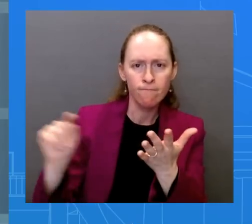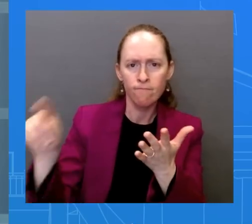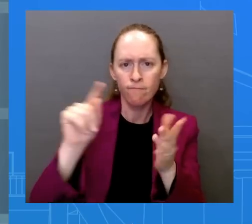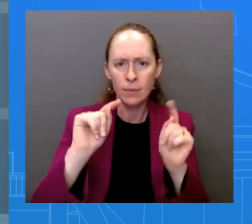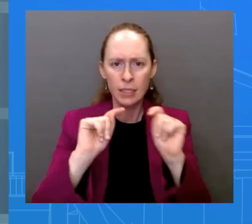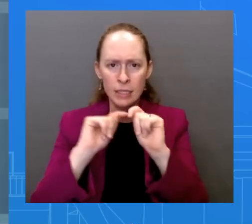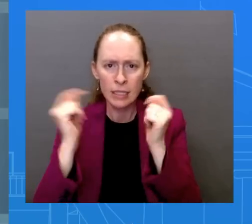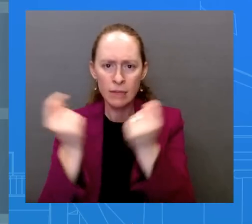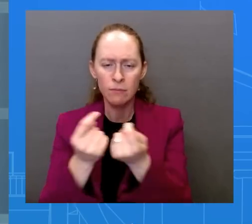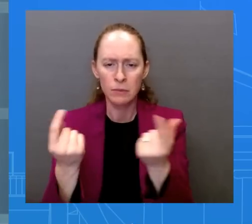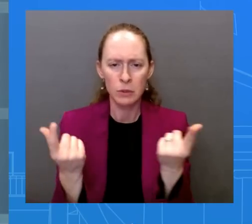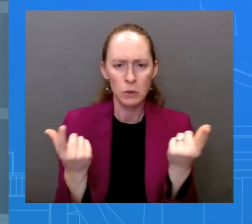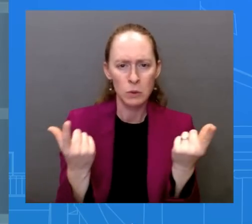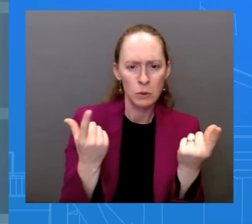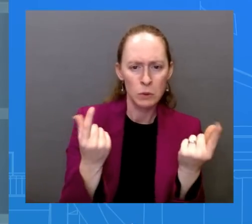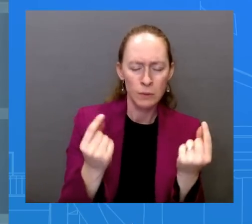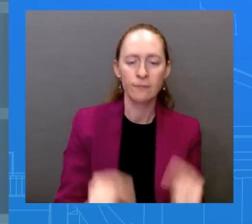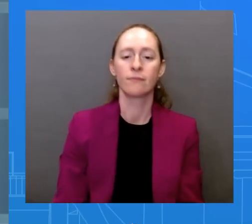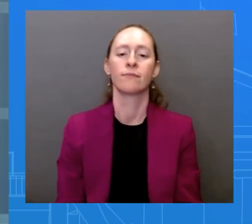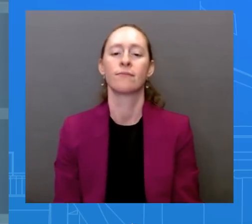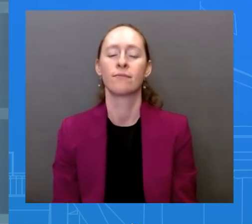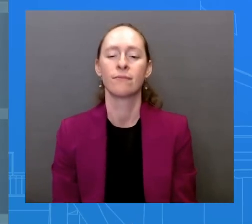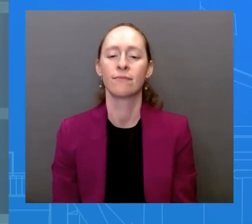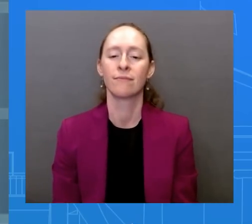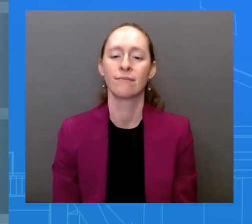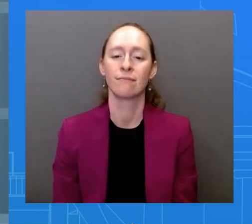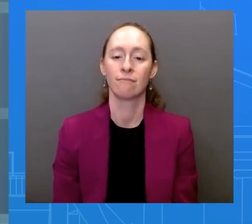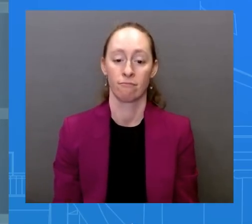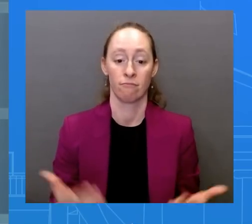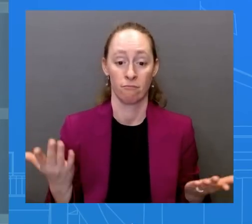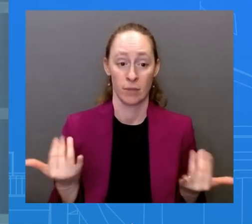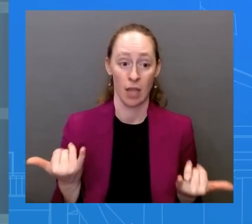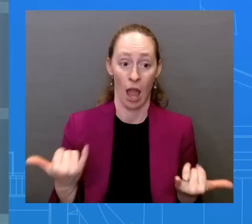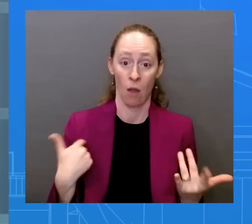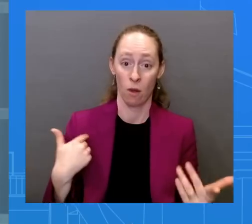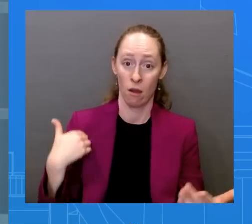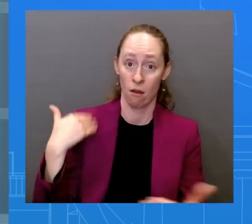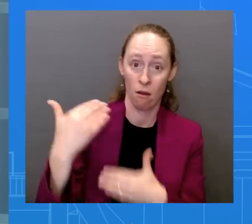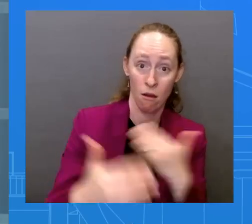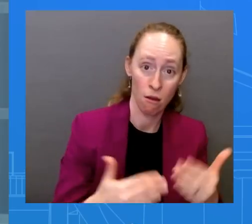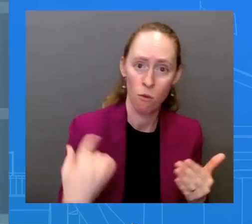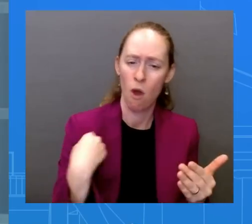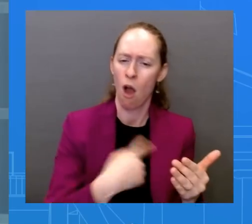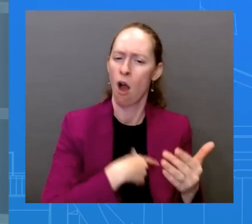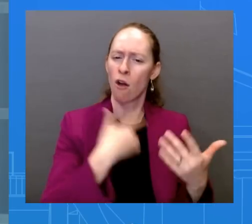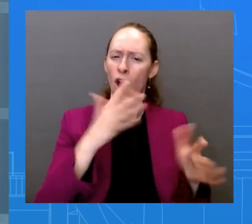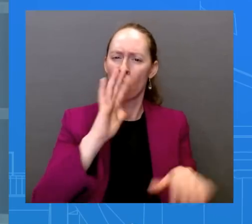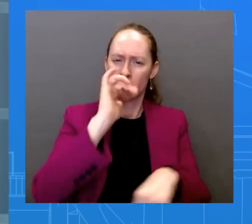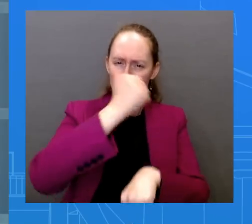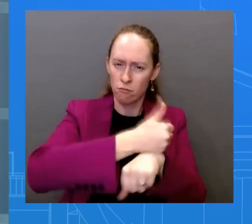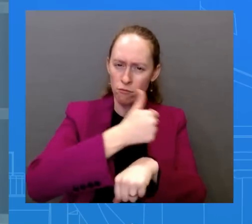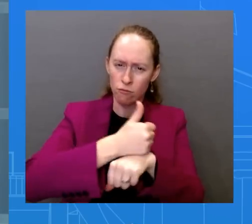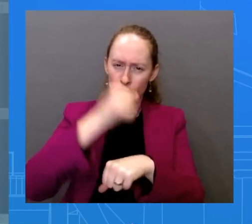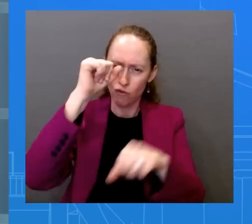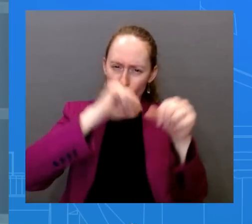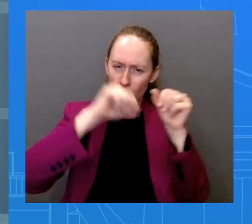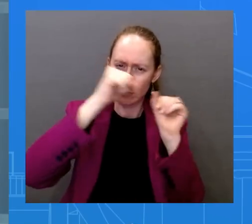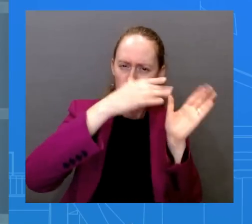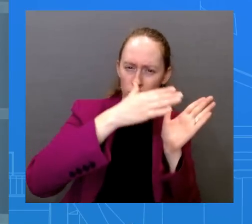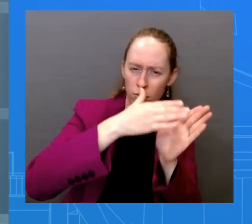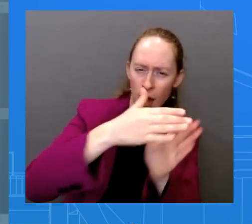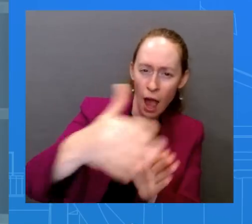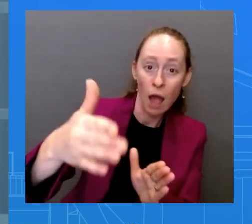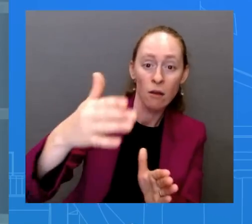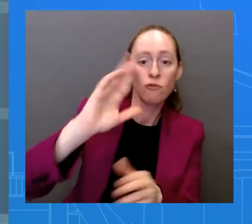what we're doing here in the U.S. Our U.S. strategy, economic strategy, is focused on the long-term growth and investment.